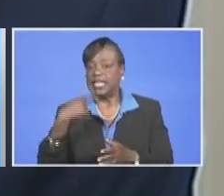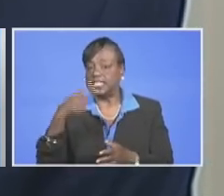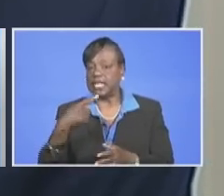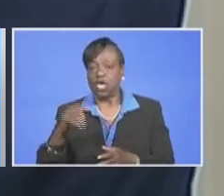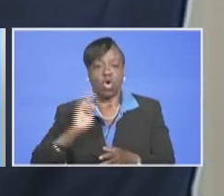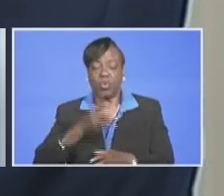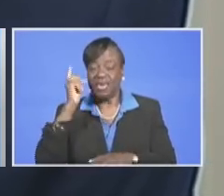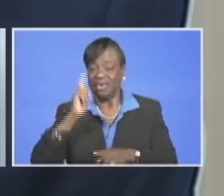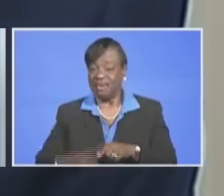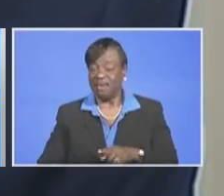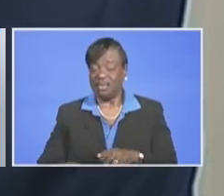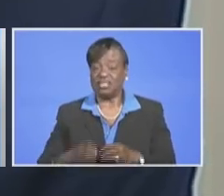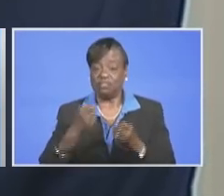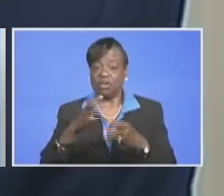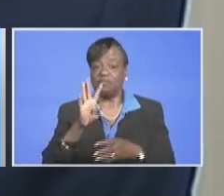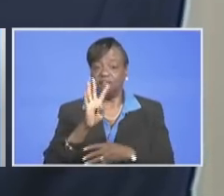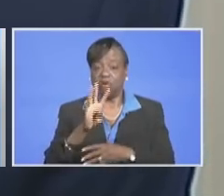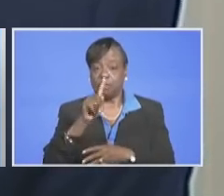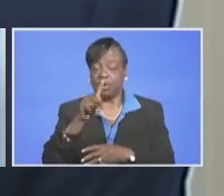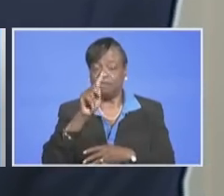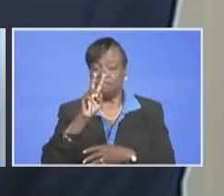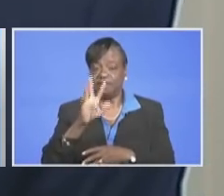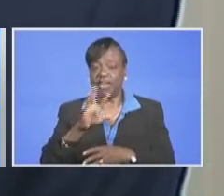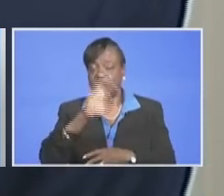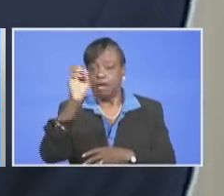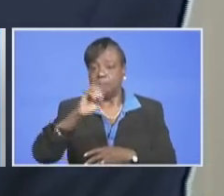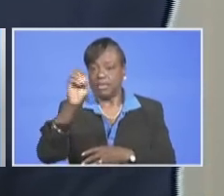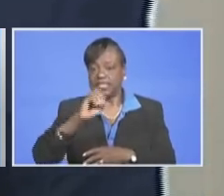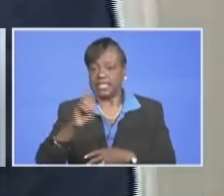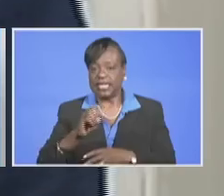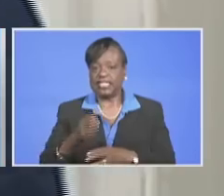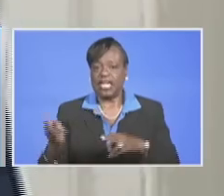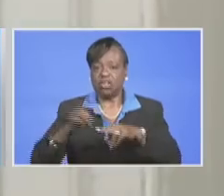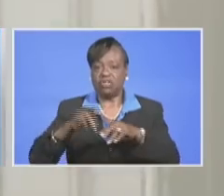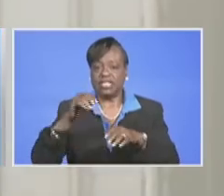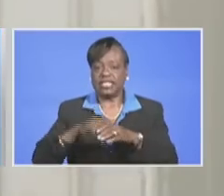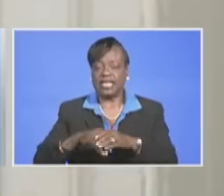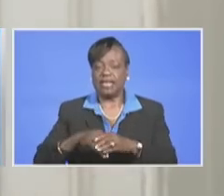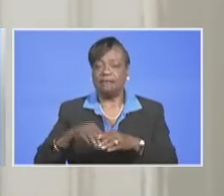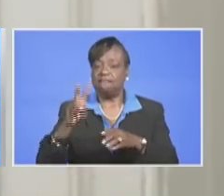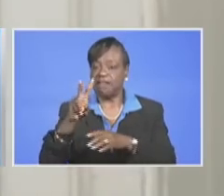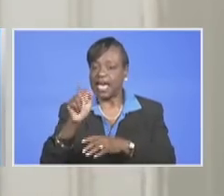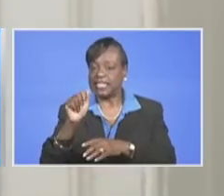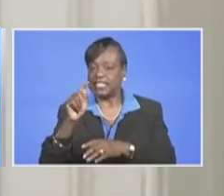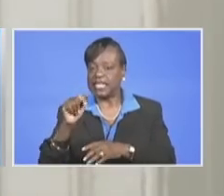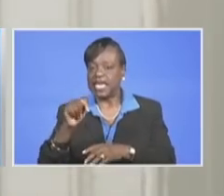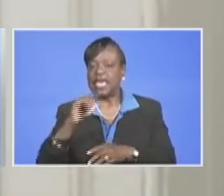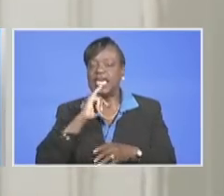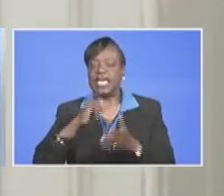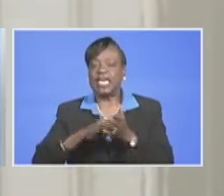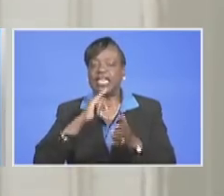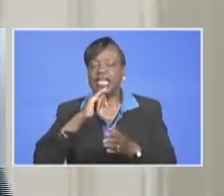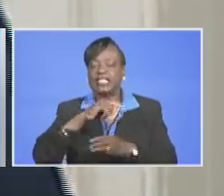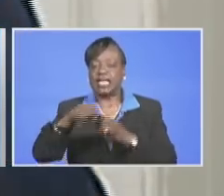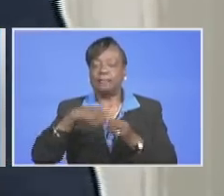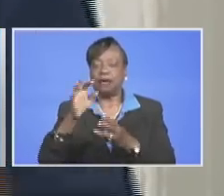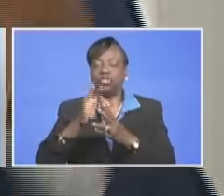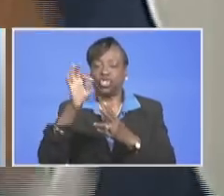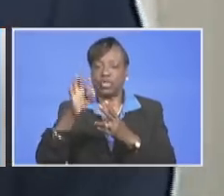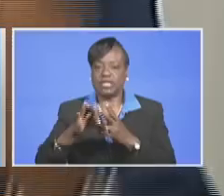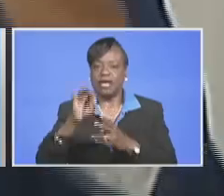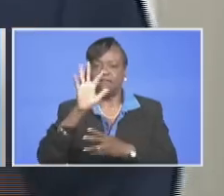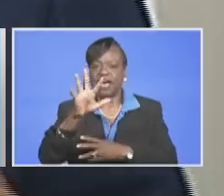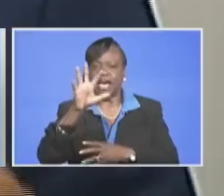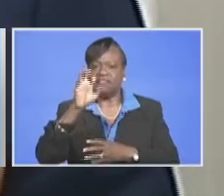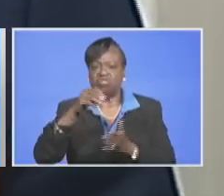a 4.5% increase in VAT. It's all about choices, Mr. Speaker, choices. Mr. Speaker, $500 million is a